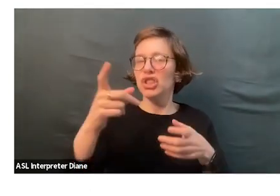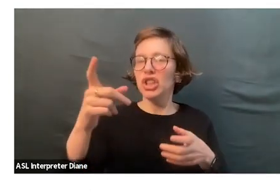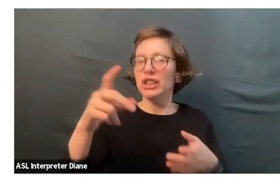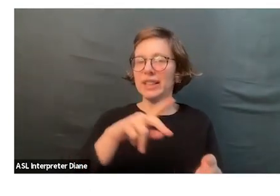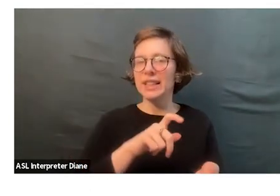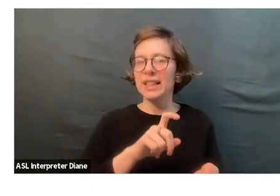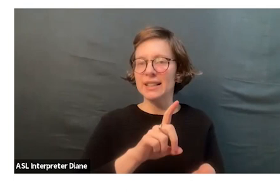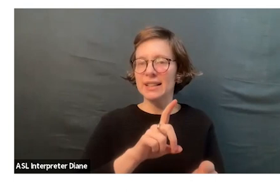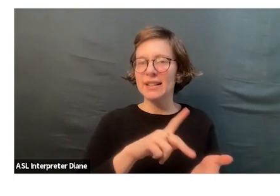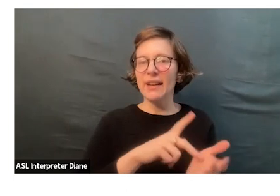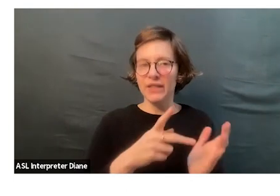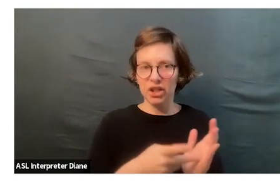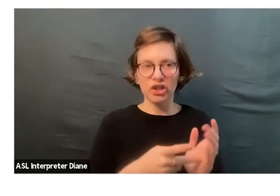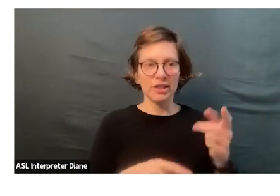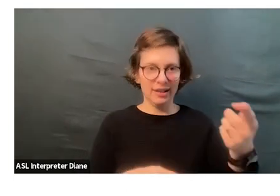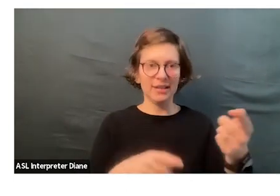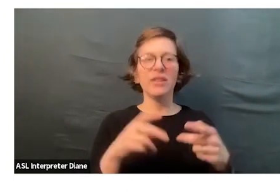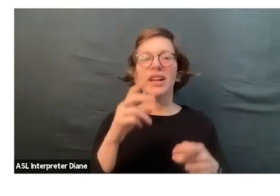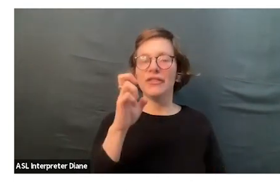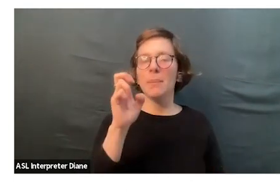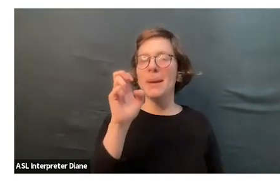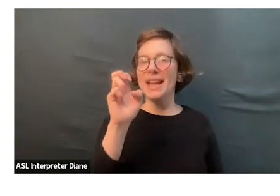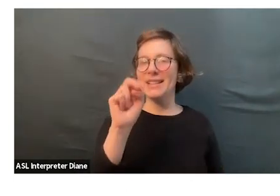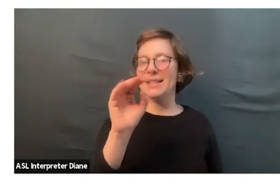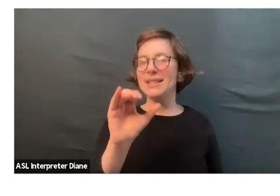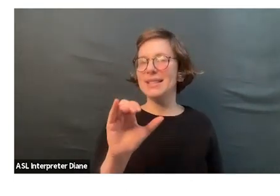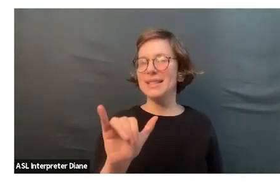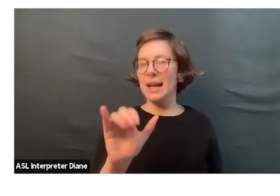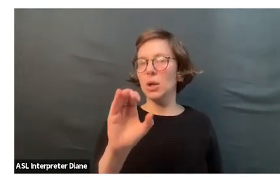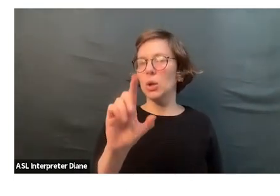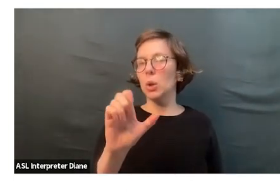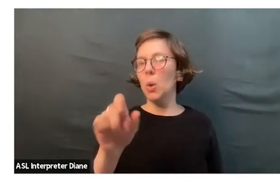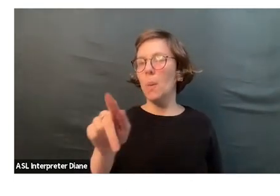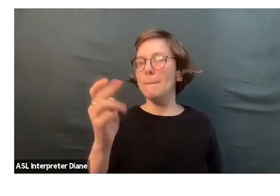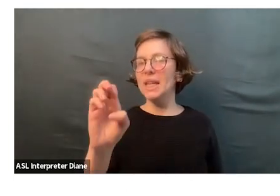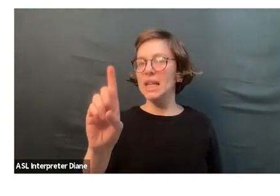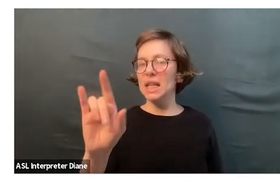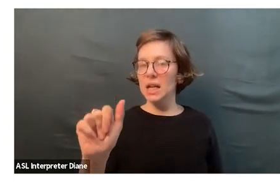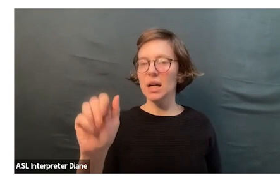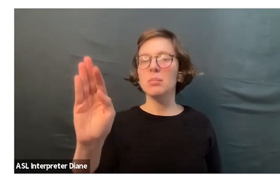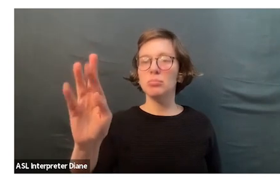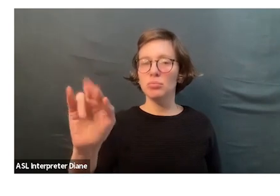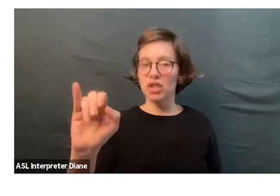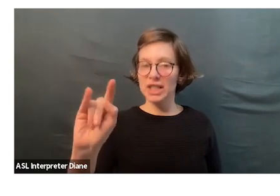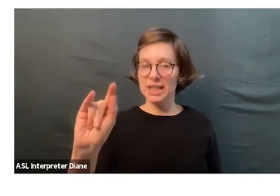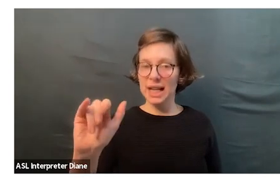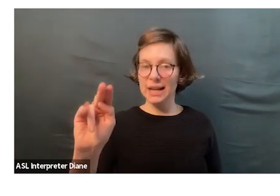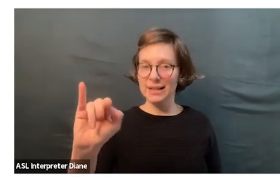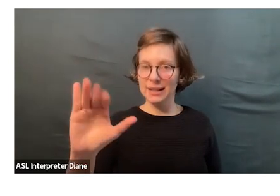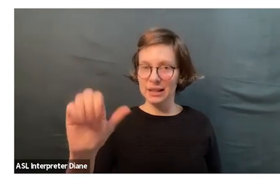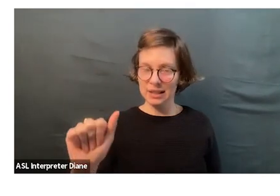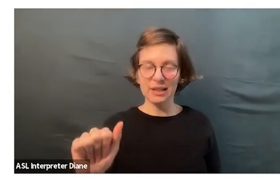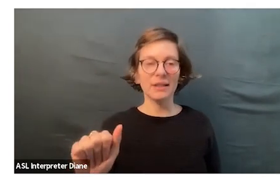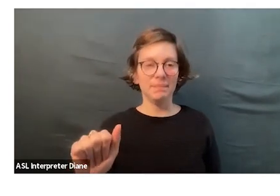defined as a Western scholarly discipline of the 18th and 19th centuries, where people studied the languages,